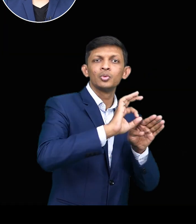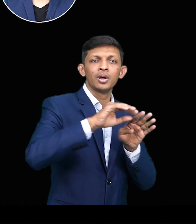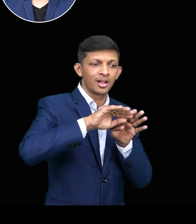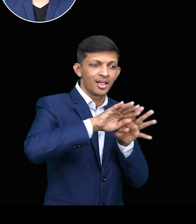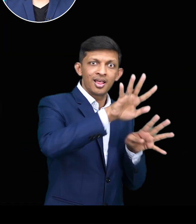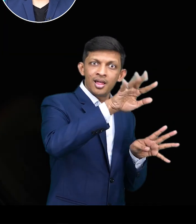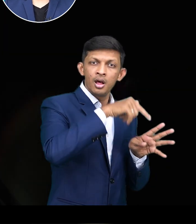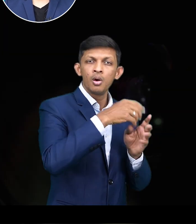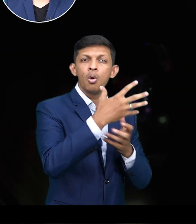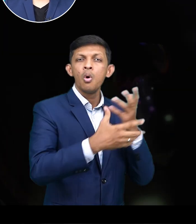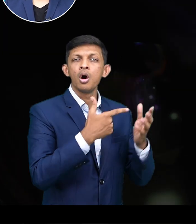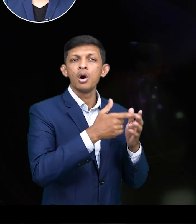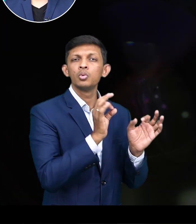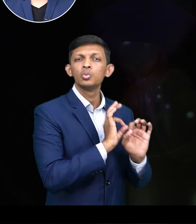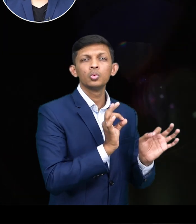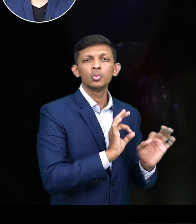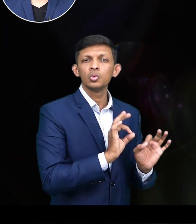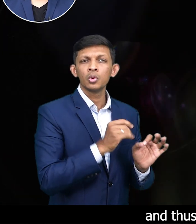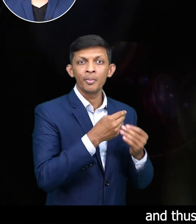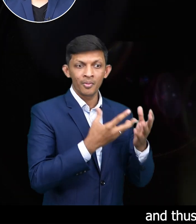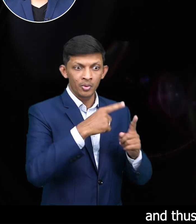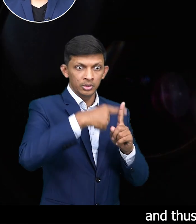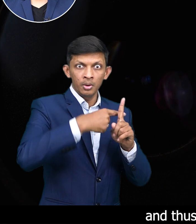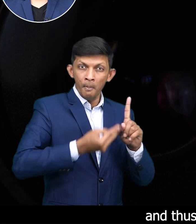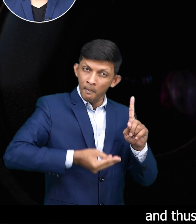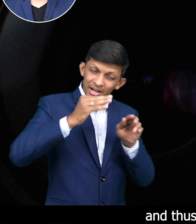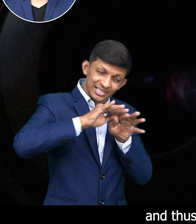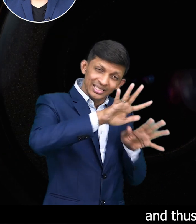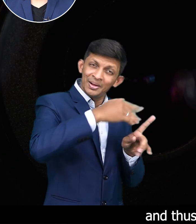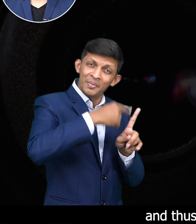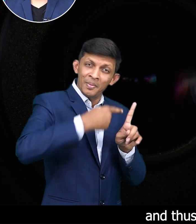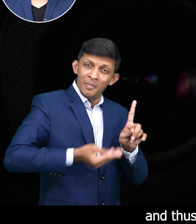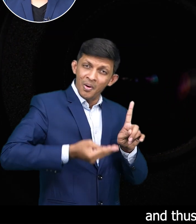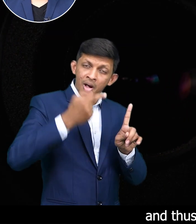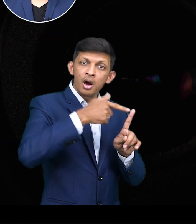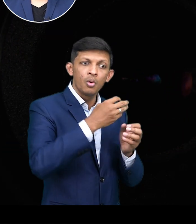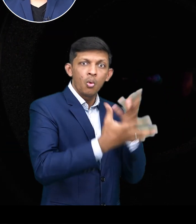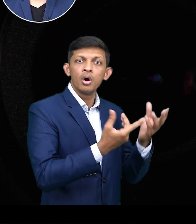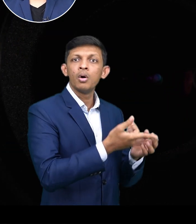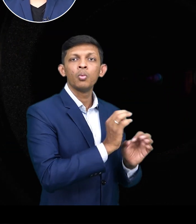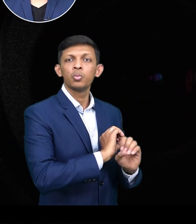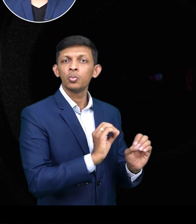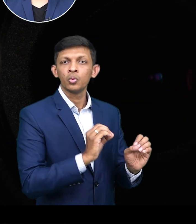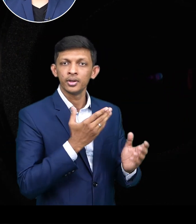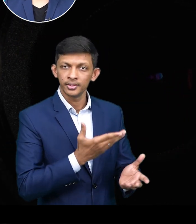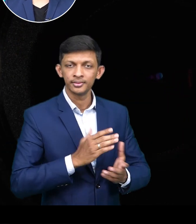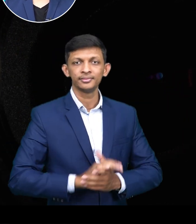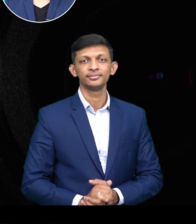rays of sunlight falling on the paper and thus the temperature of the paper does not